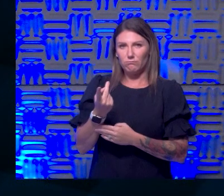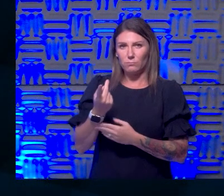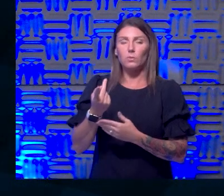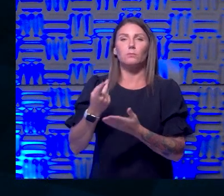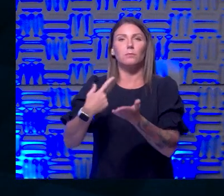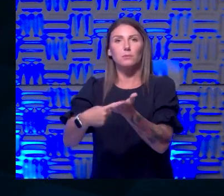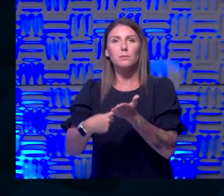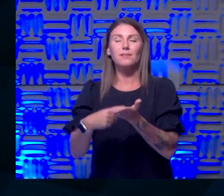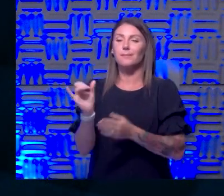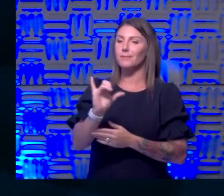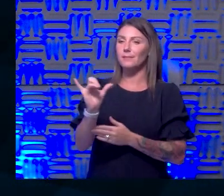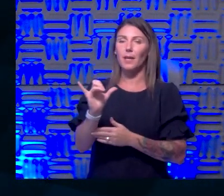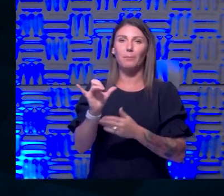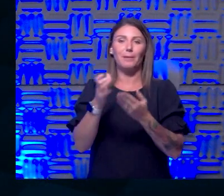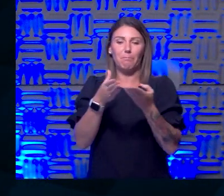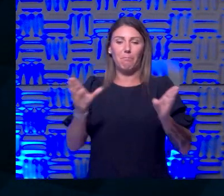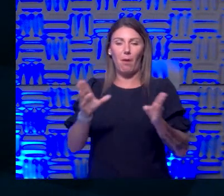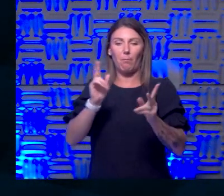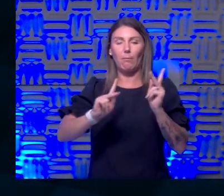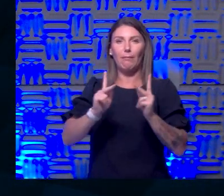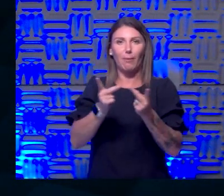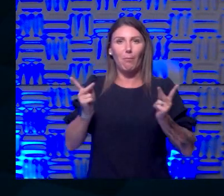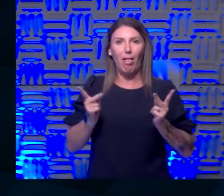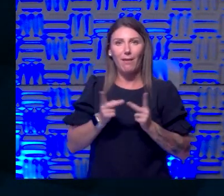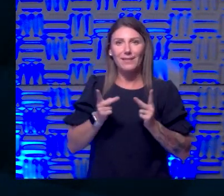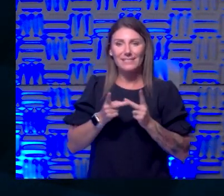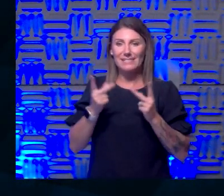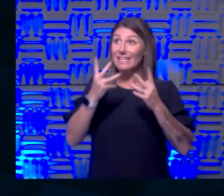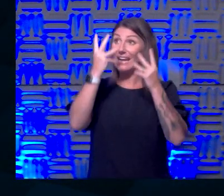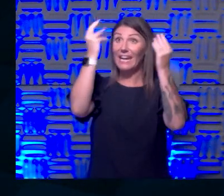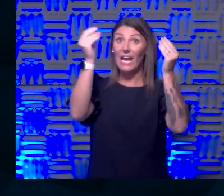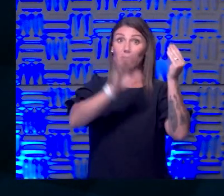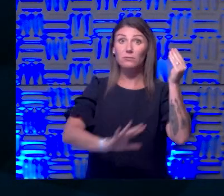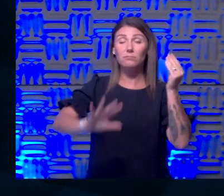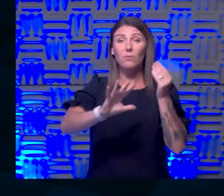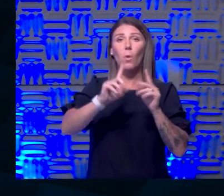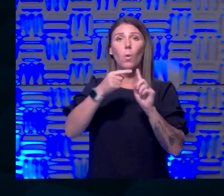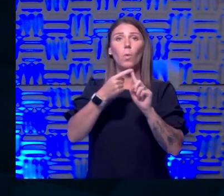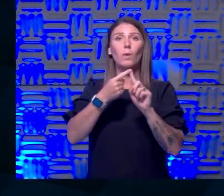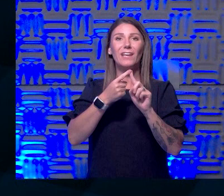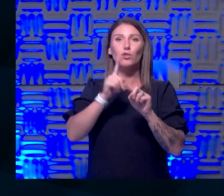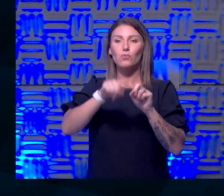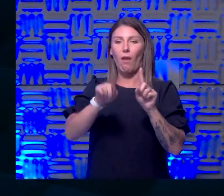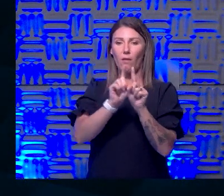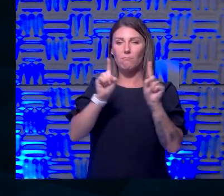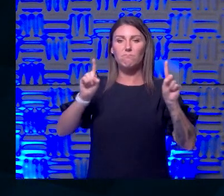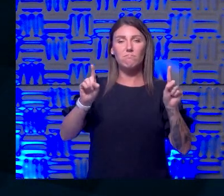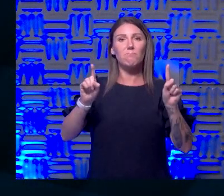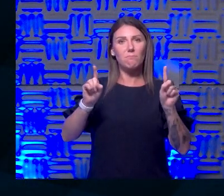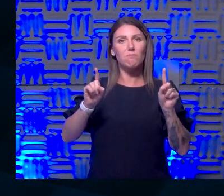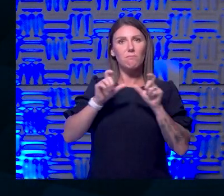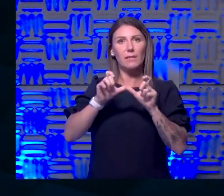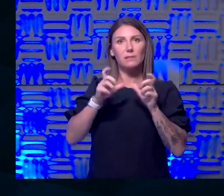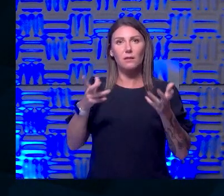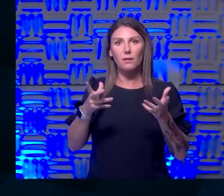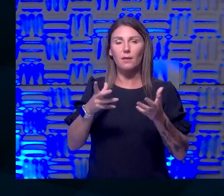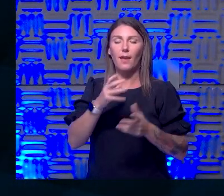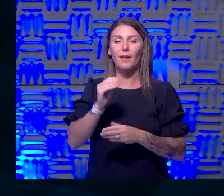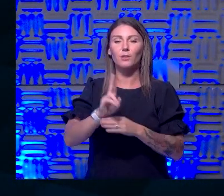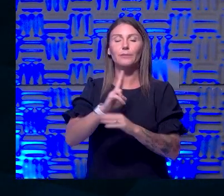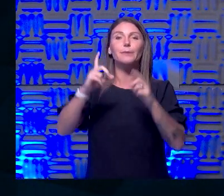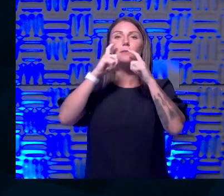said. It's in public places and outdoor spaces when distancing can't be maintained, that a mask will be